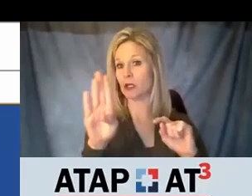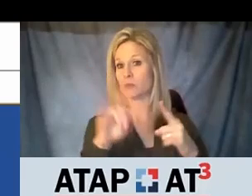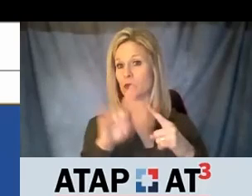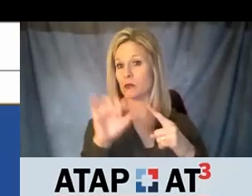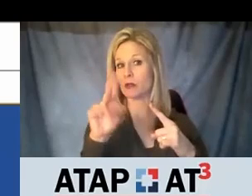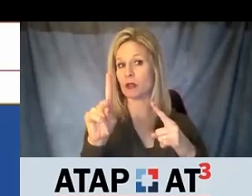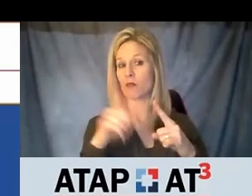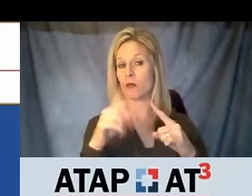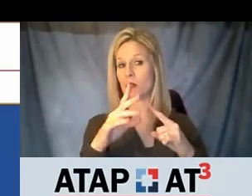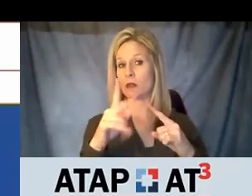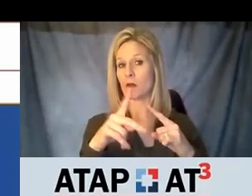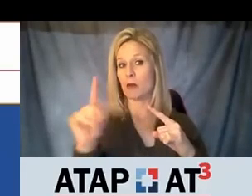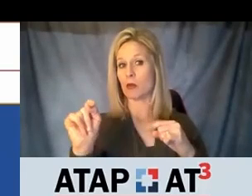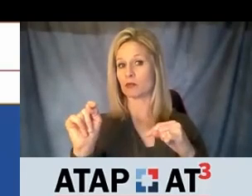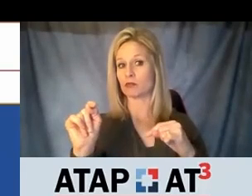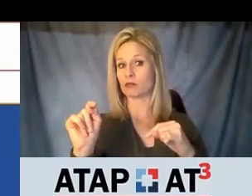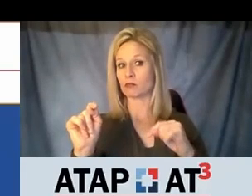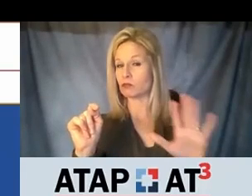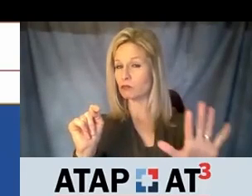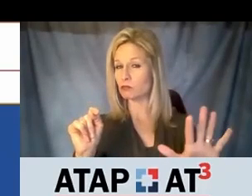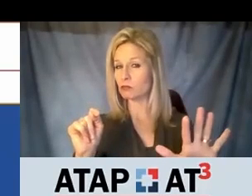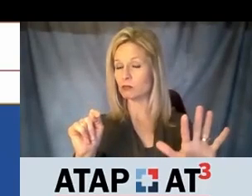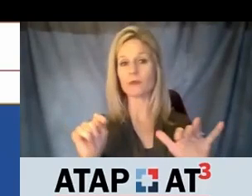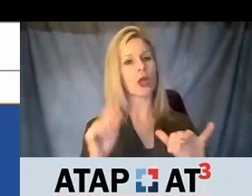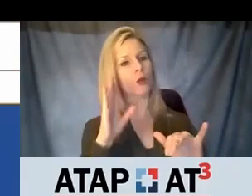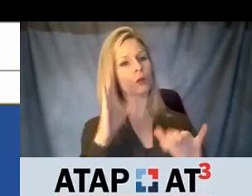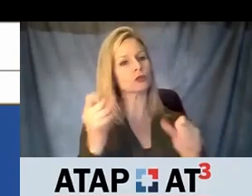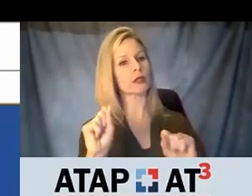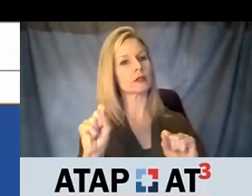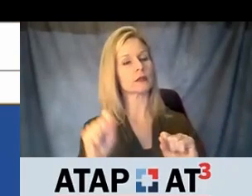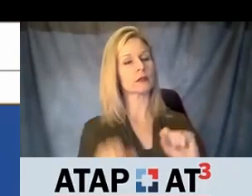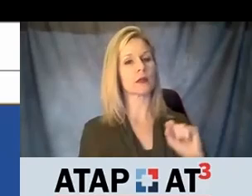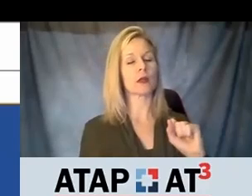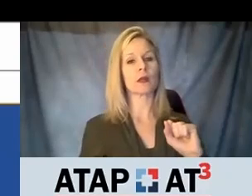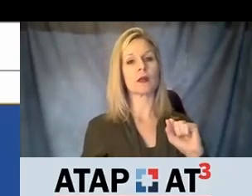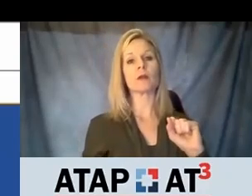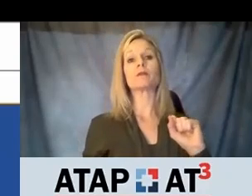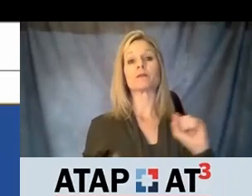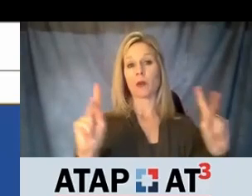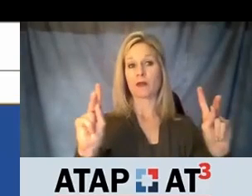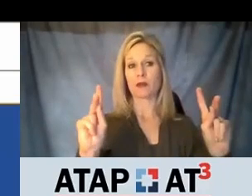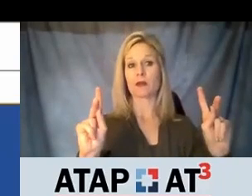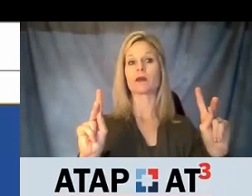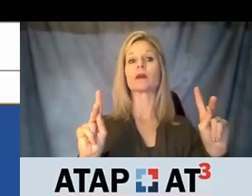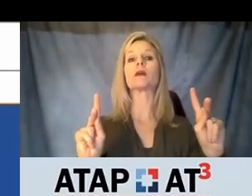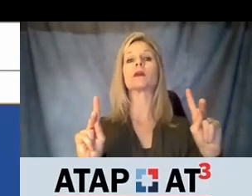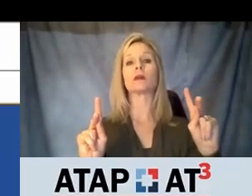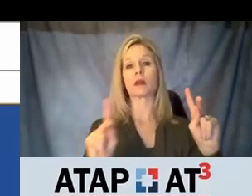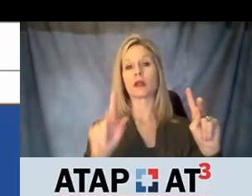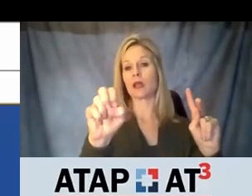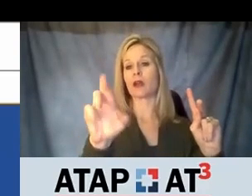I'll do that. Okay. So let's go to, yes, to the EARN website.